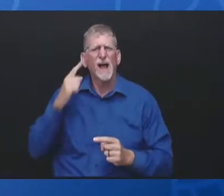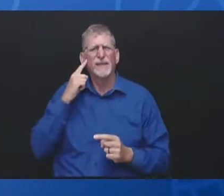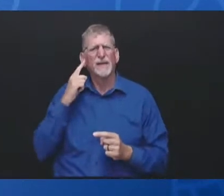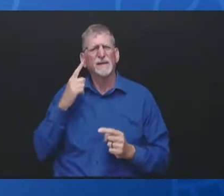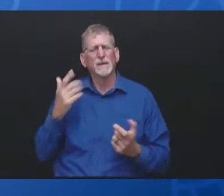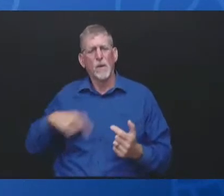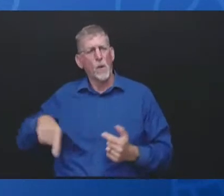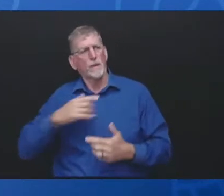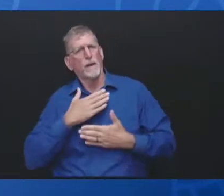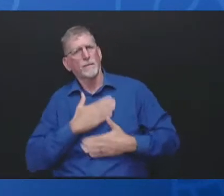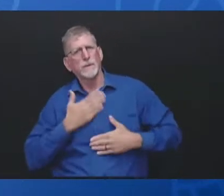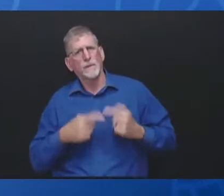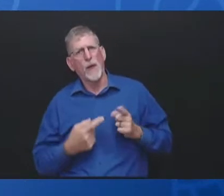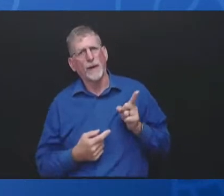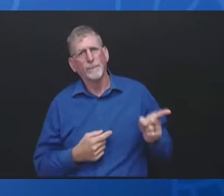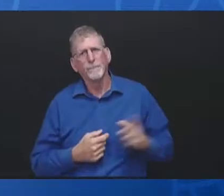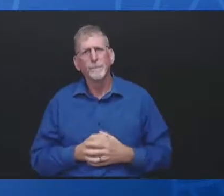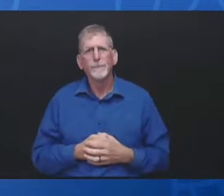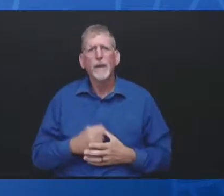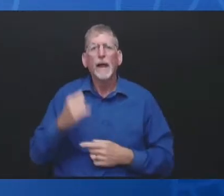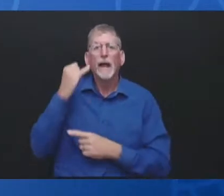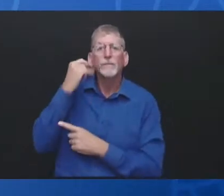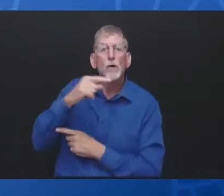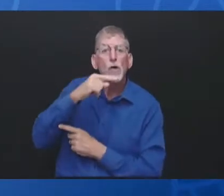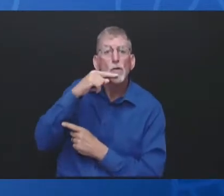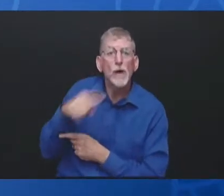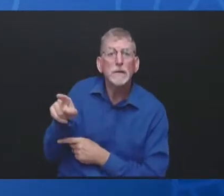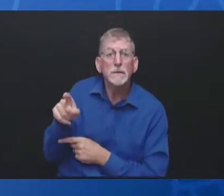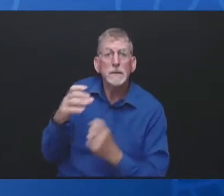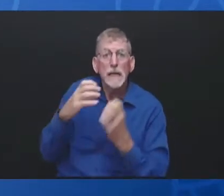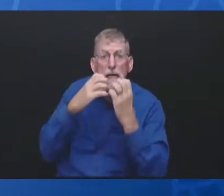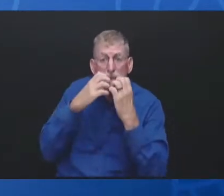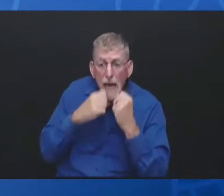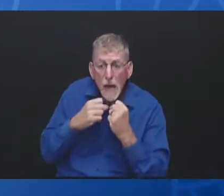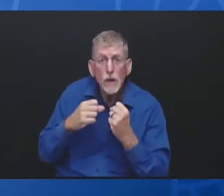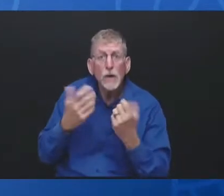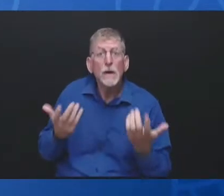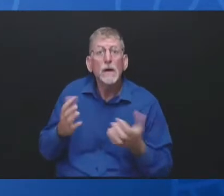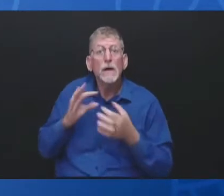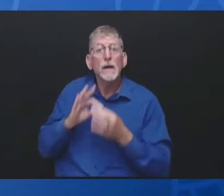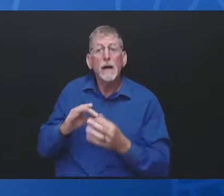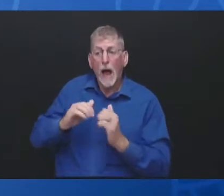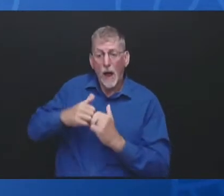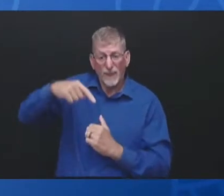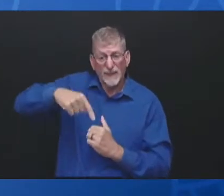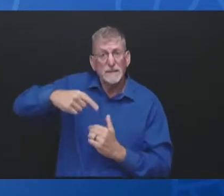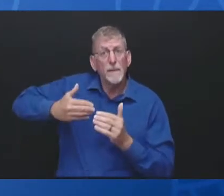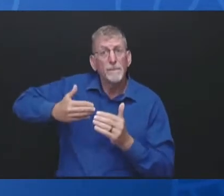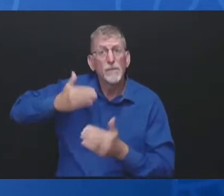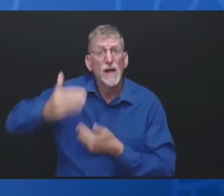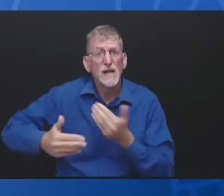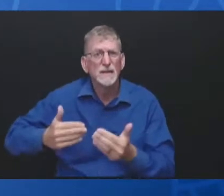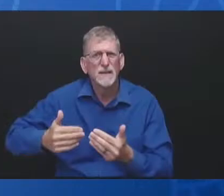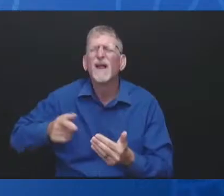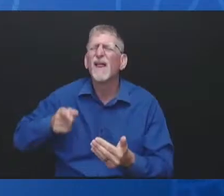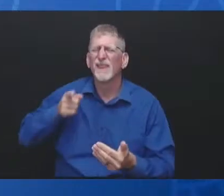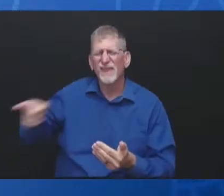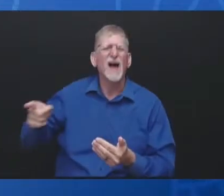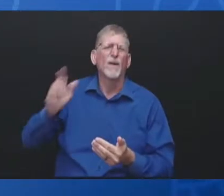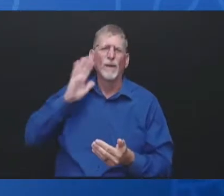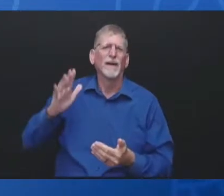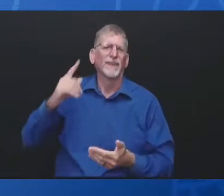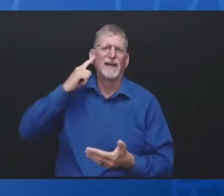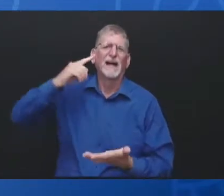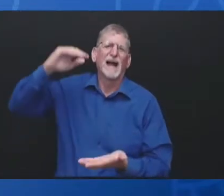Russians cared about the nature of how this is proceeding, they would be thinking less about that and more about what